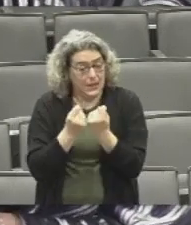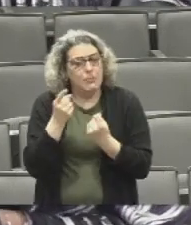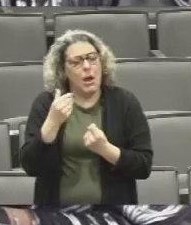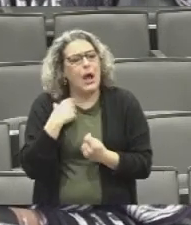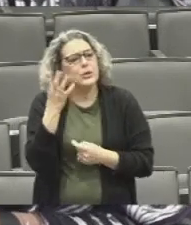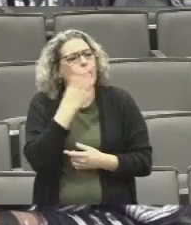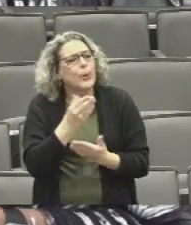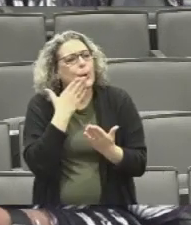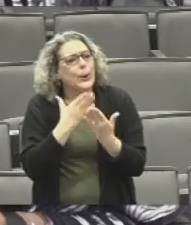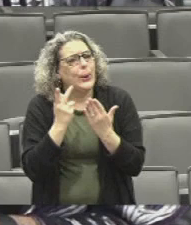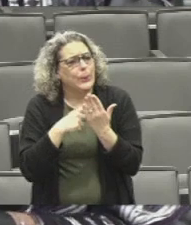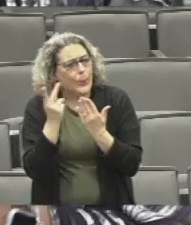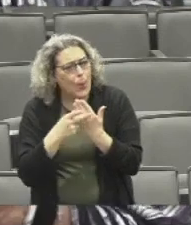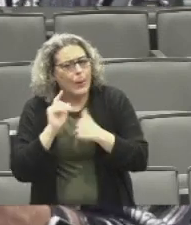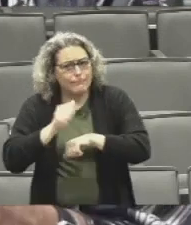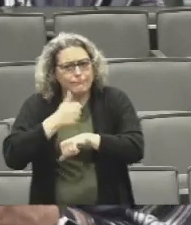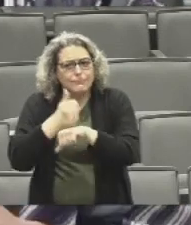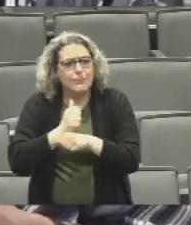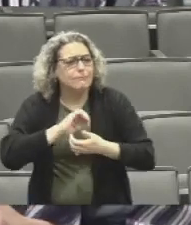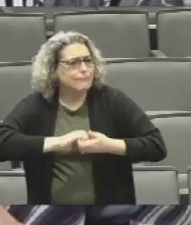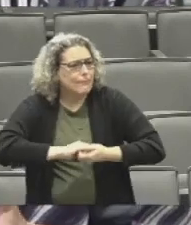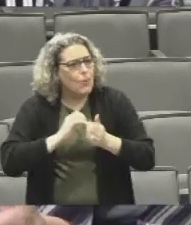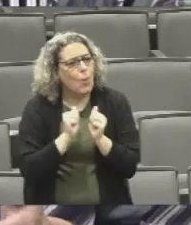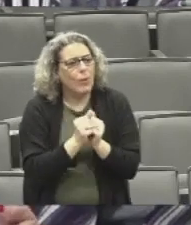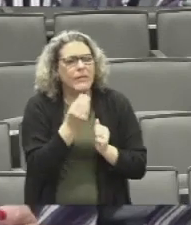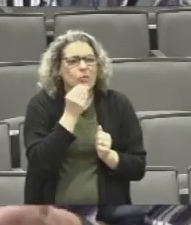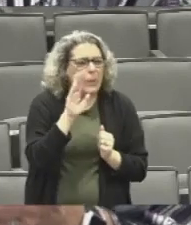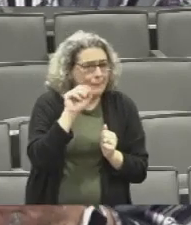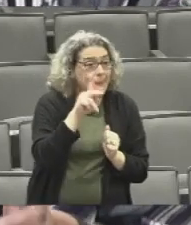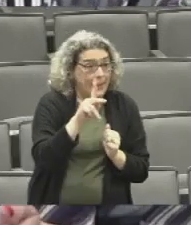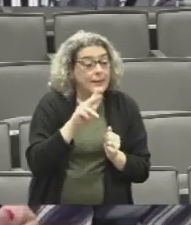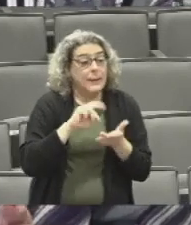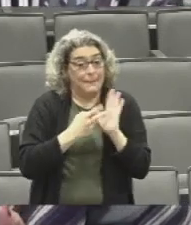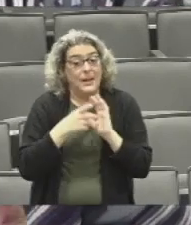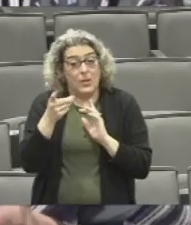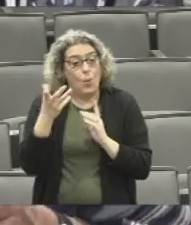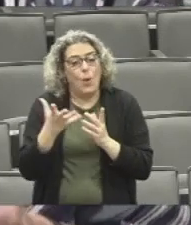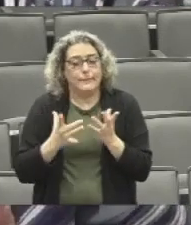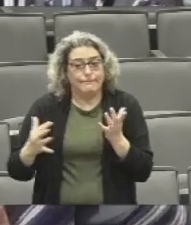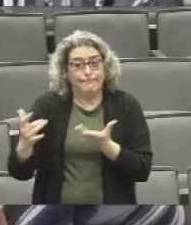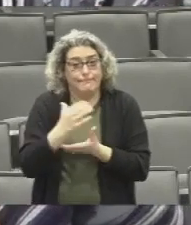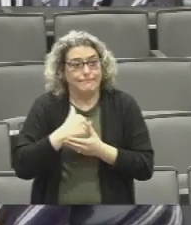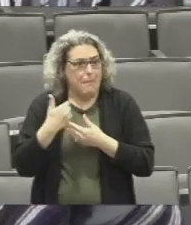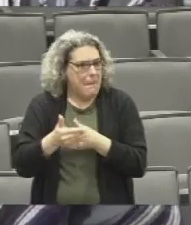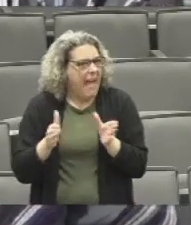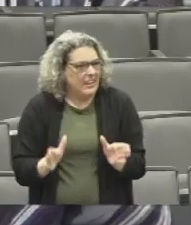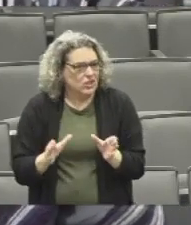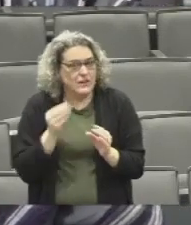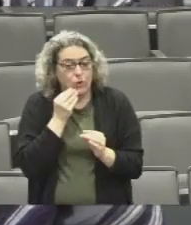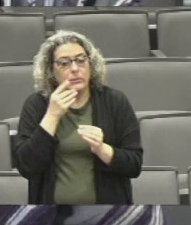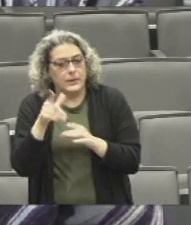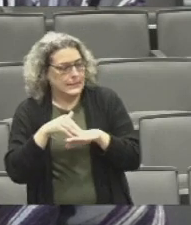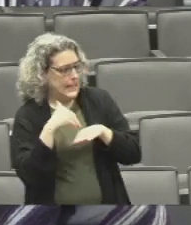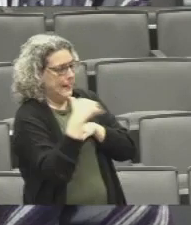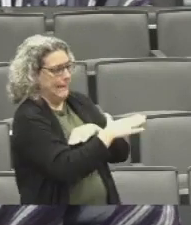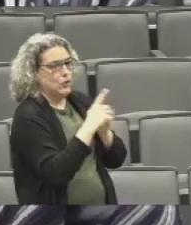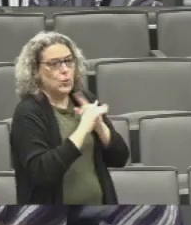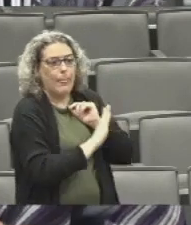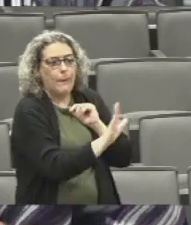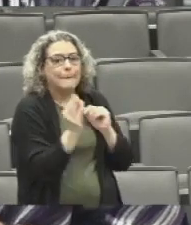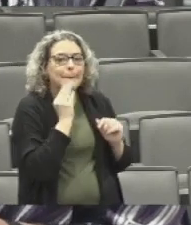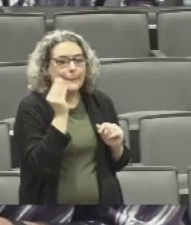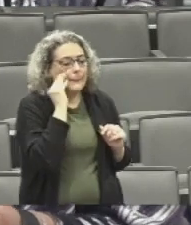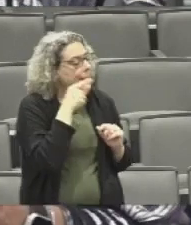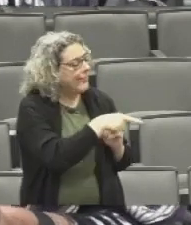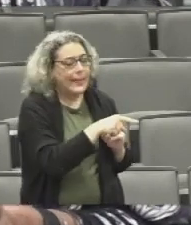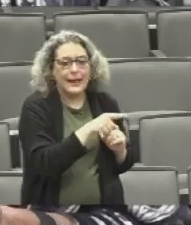Empty Pots and the food bank, so that they are being delivered packages of food to their homes, so they